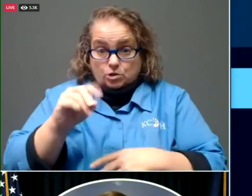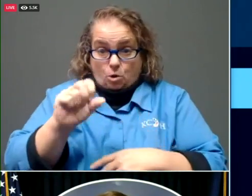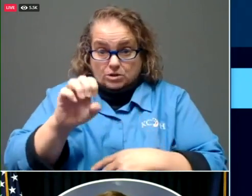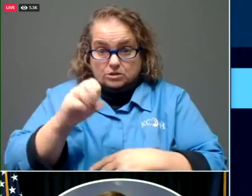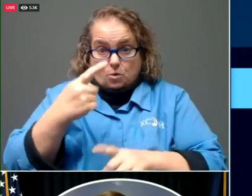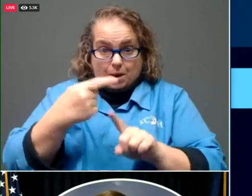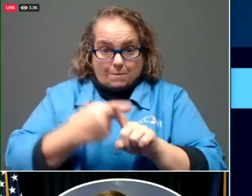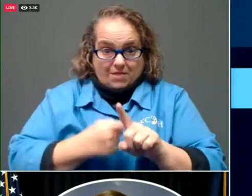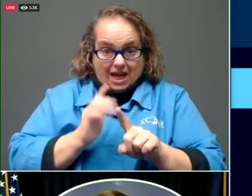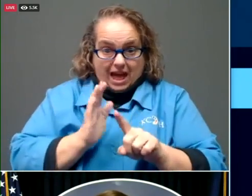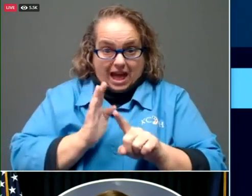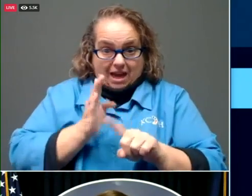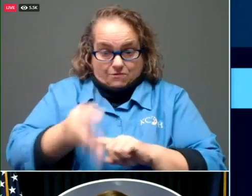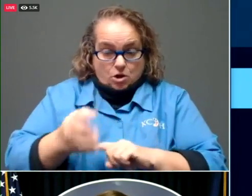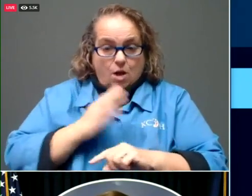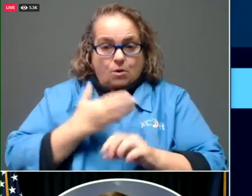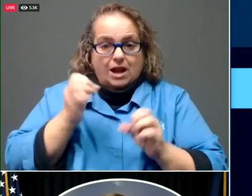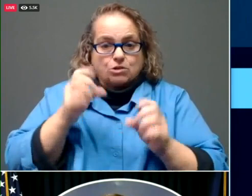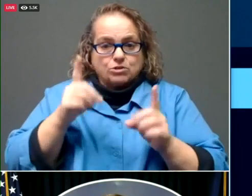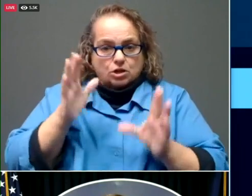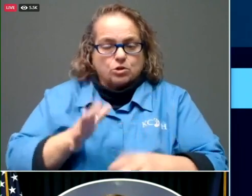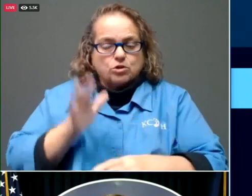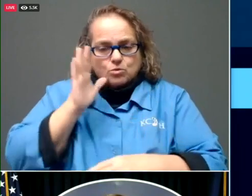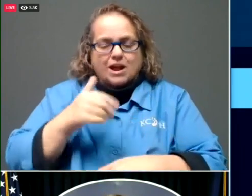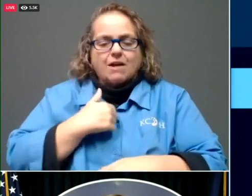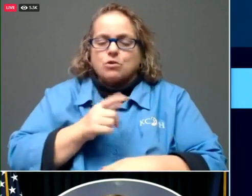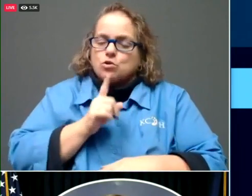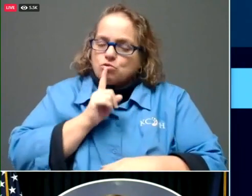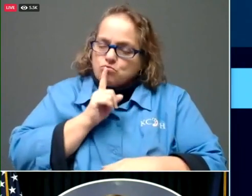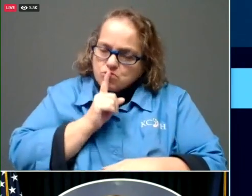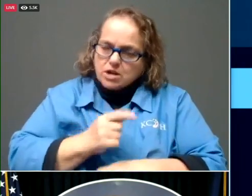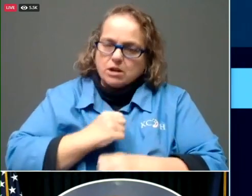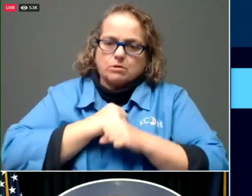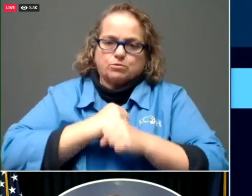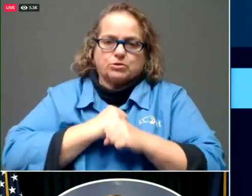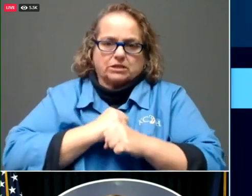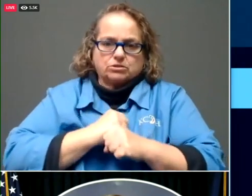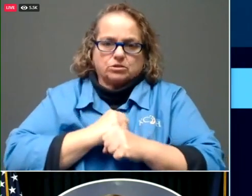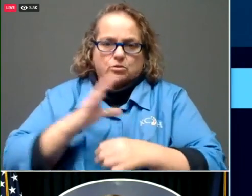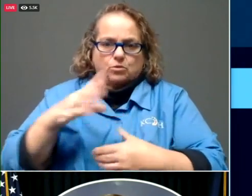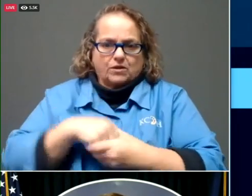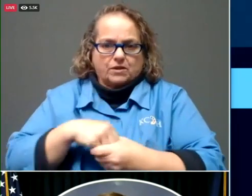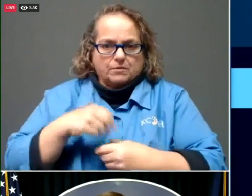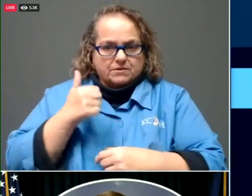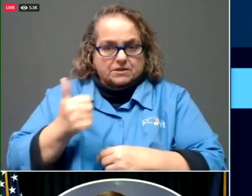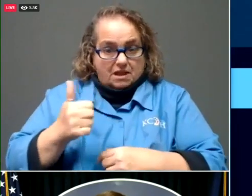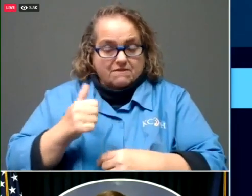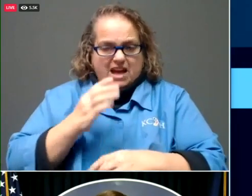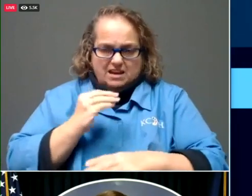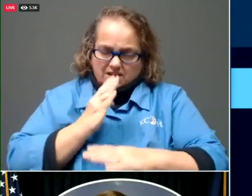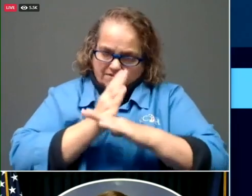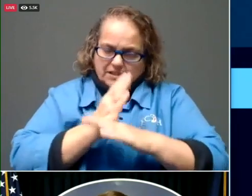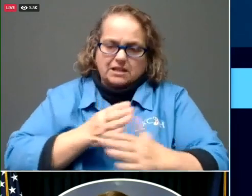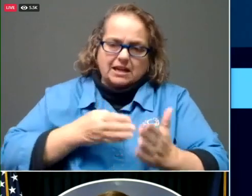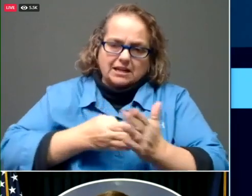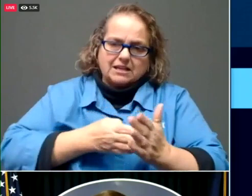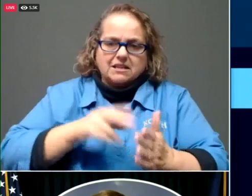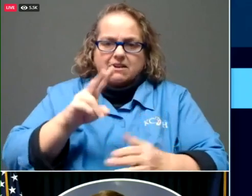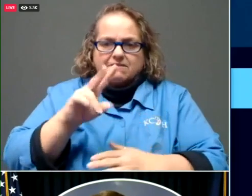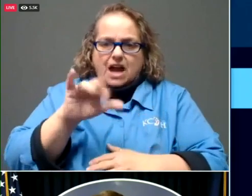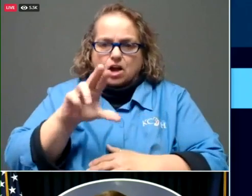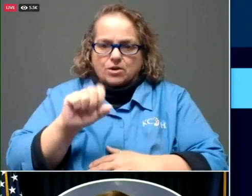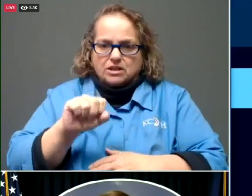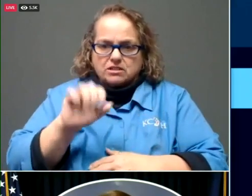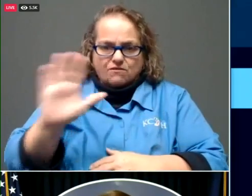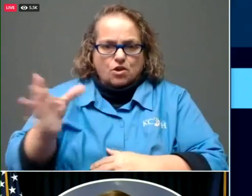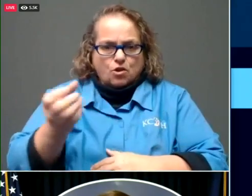our educators are going to have real and significant defense against this virus for their own health. And after